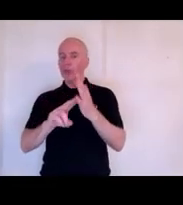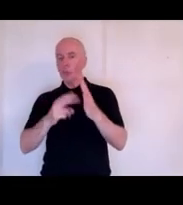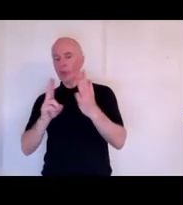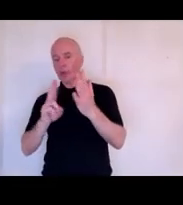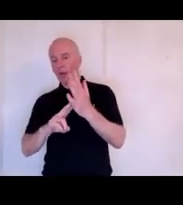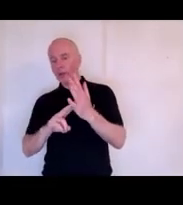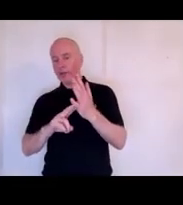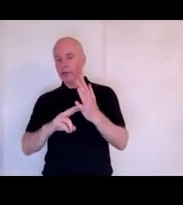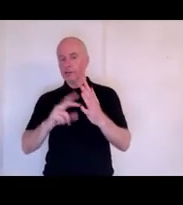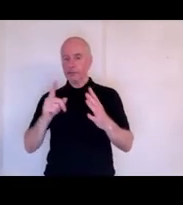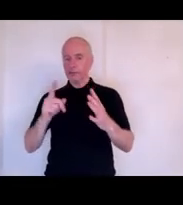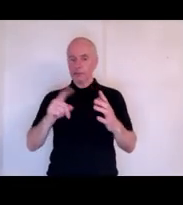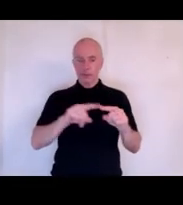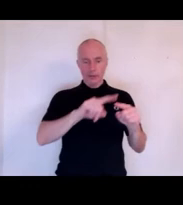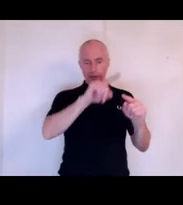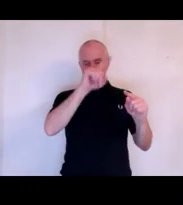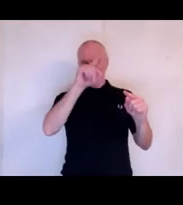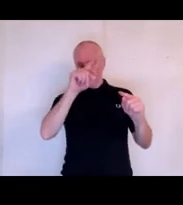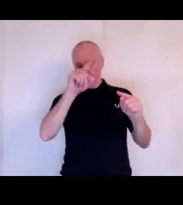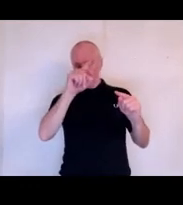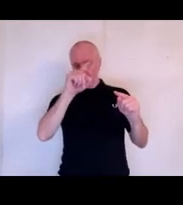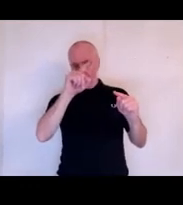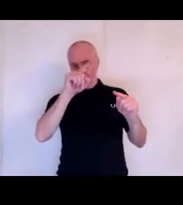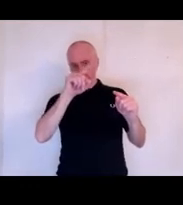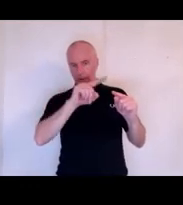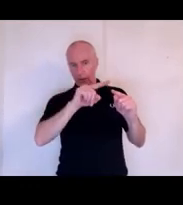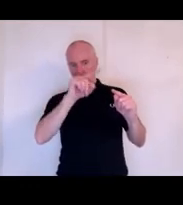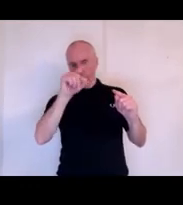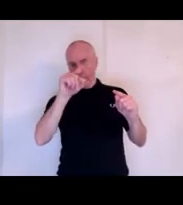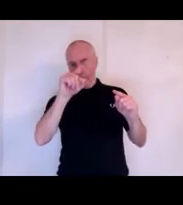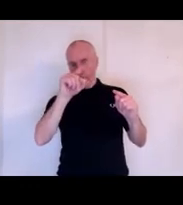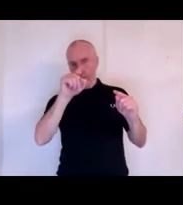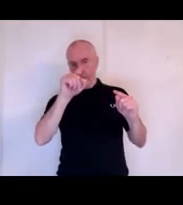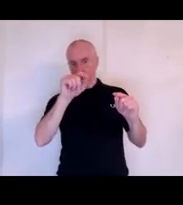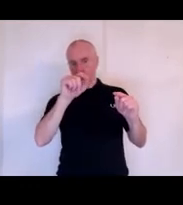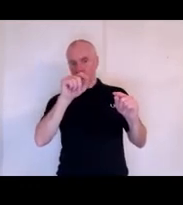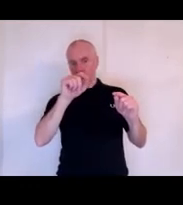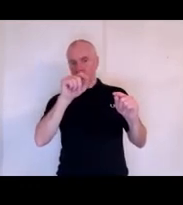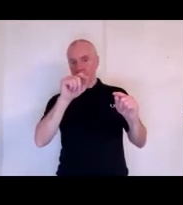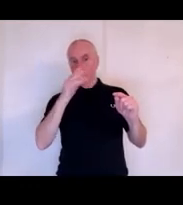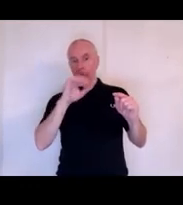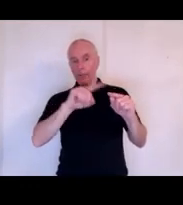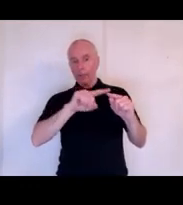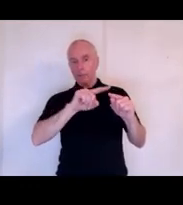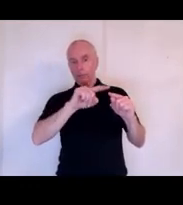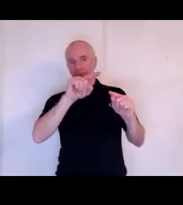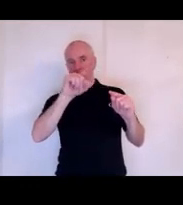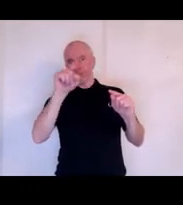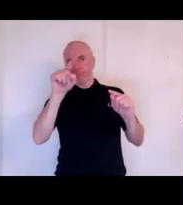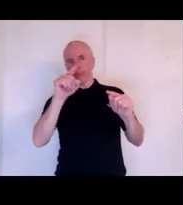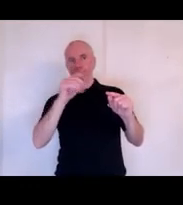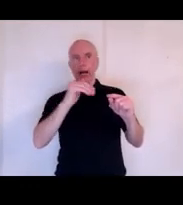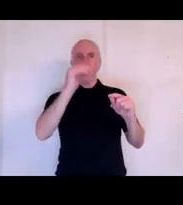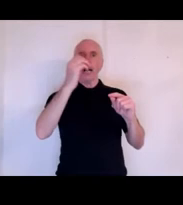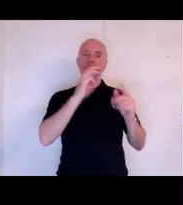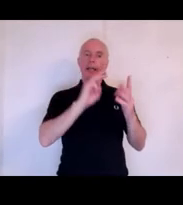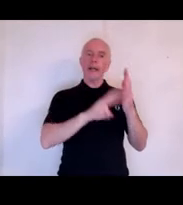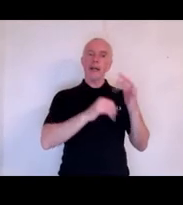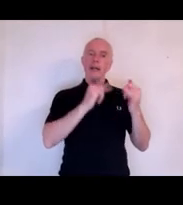goes down, it goes up, as we get to the higher mass number particles.